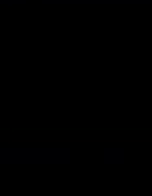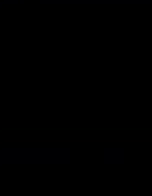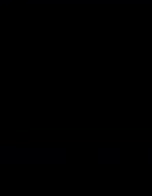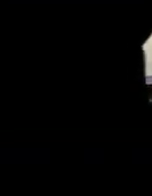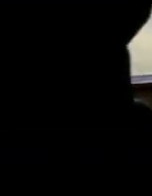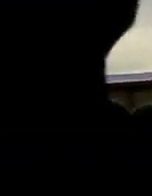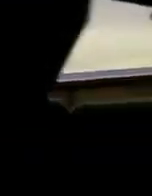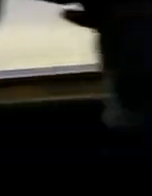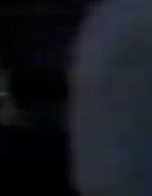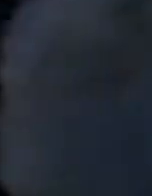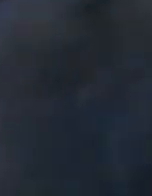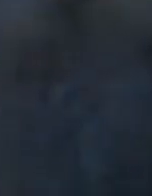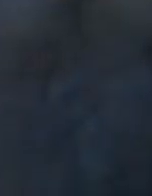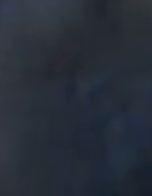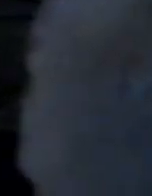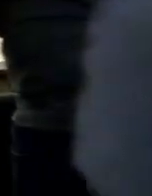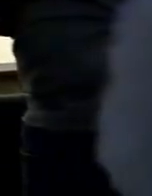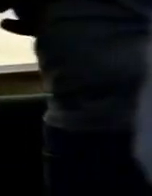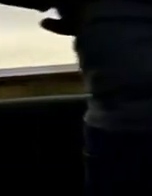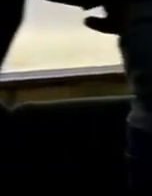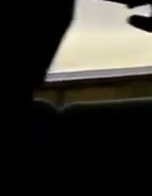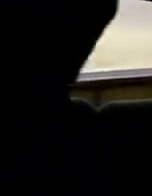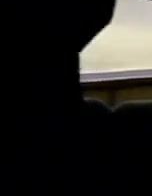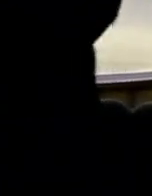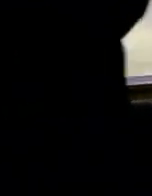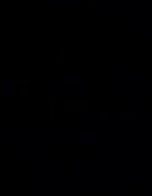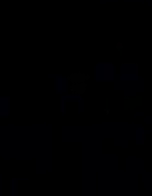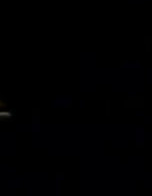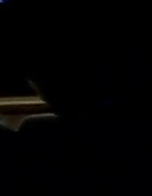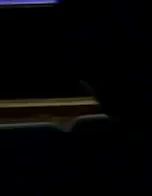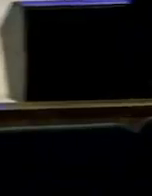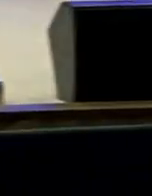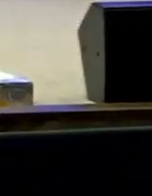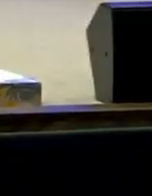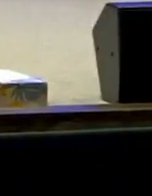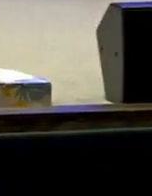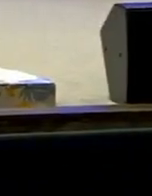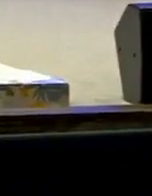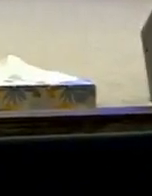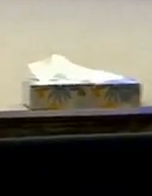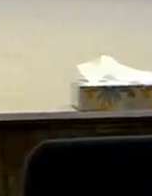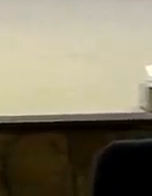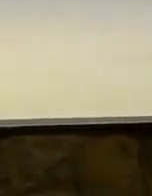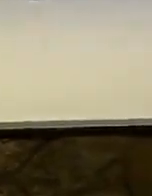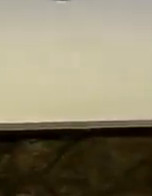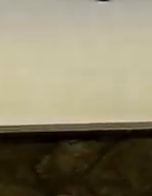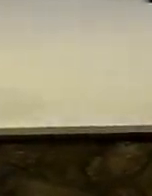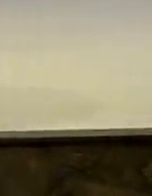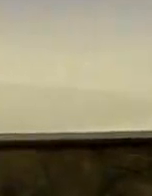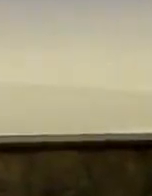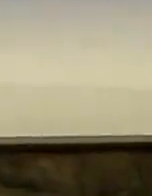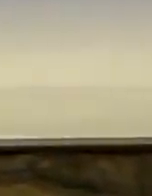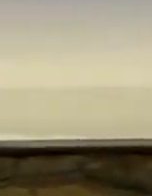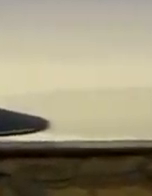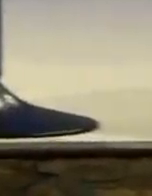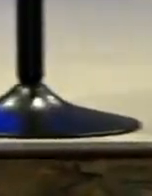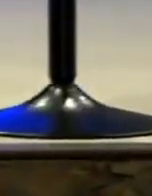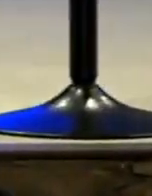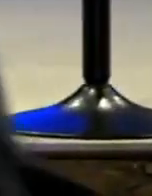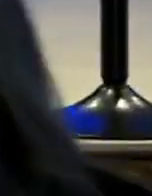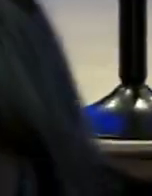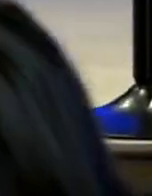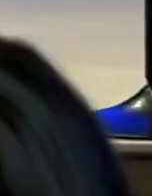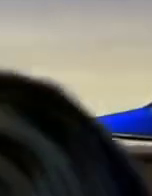not. I mean, he's good if I'm getting one or not, right? He's good, right? But hey, I'm glad our dependence is not upon